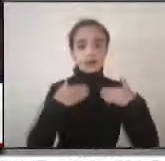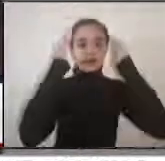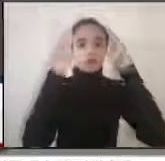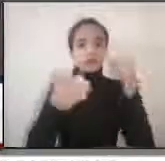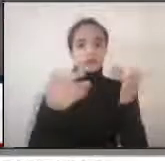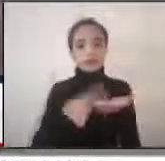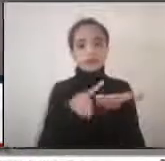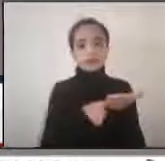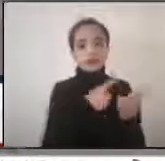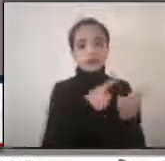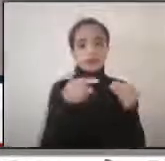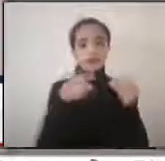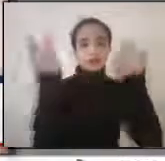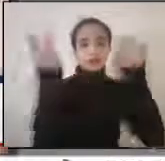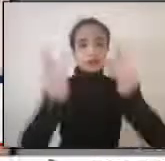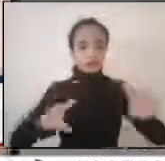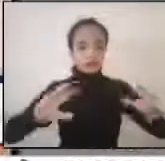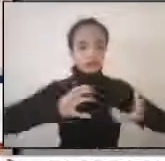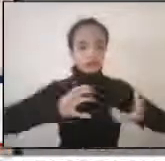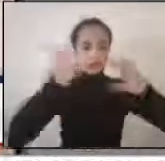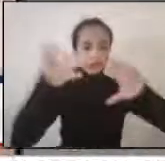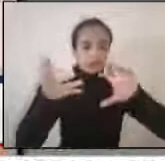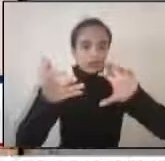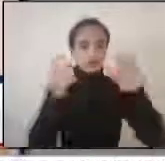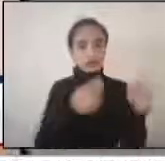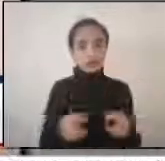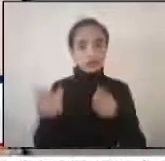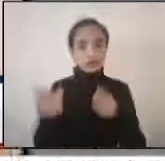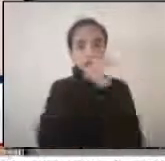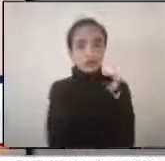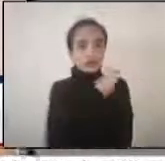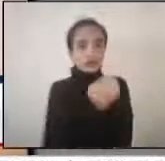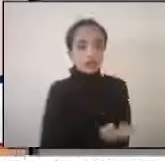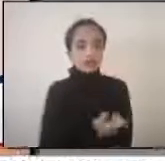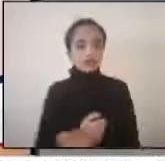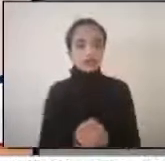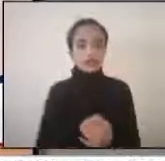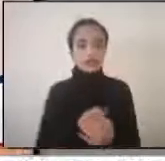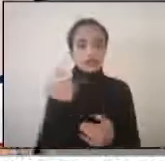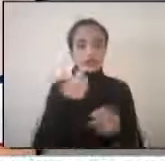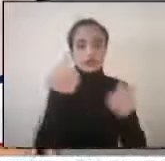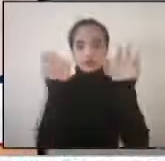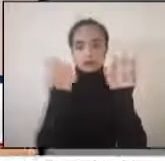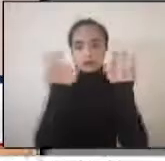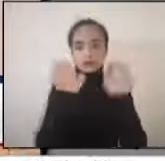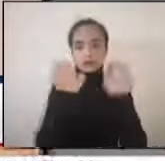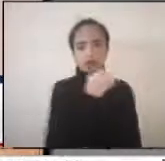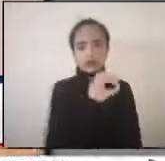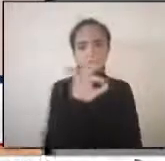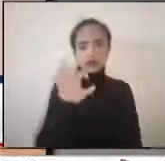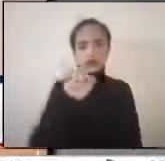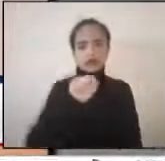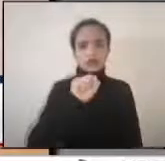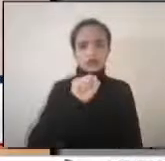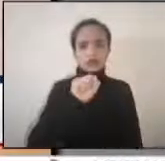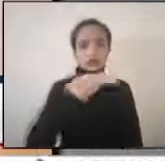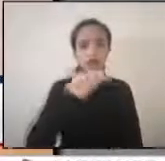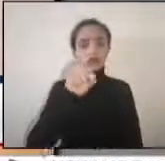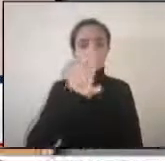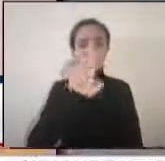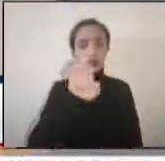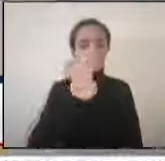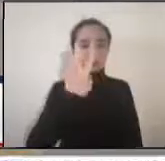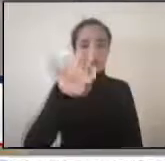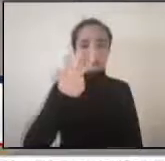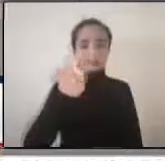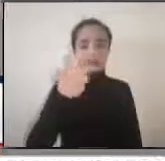change at renewable energy. Isa rito ang tinatawag na offshore wind na pwede ring pagkuna ng enerhiya ng bansa. Darating din sa